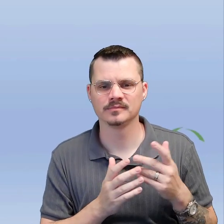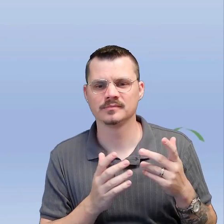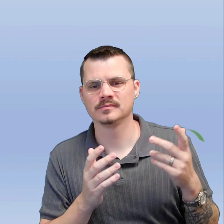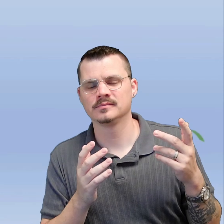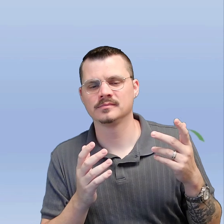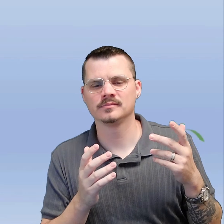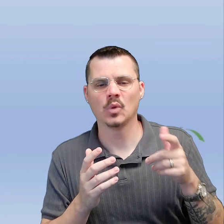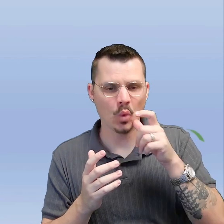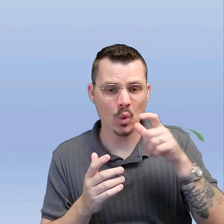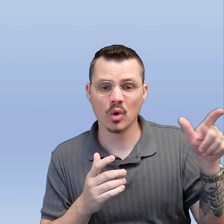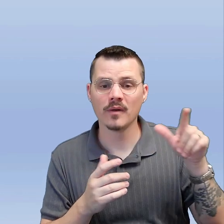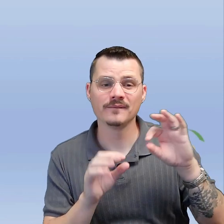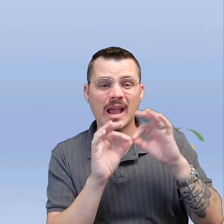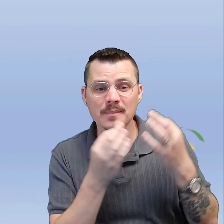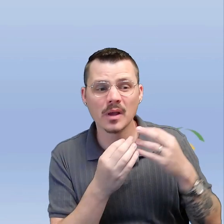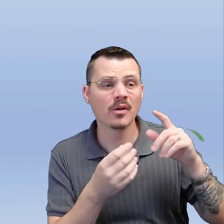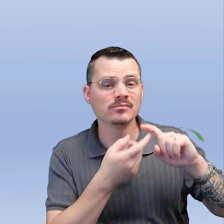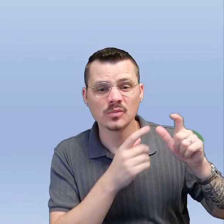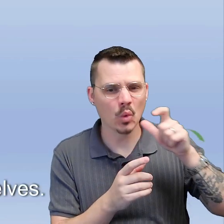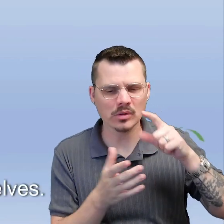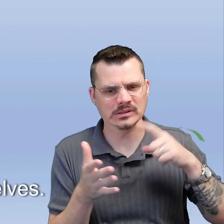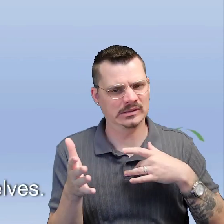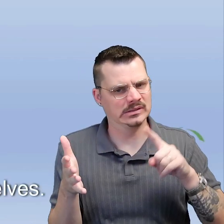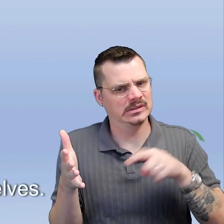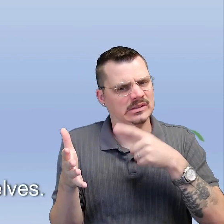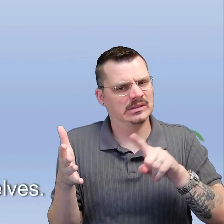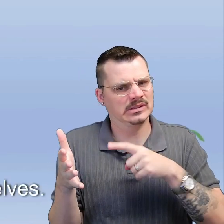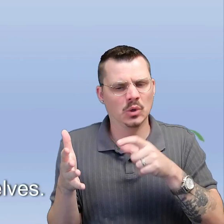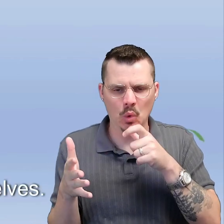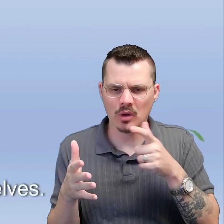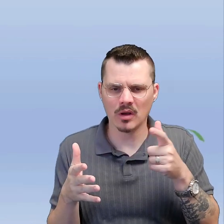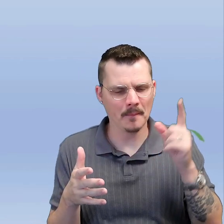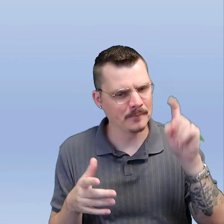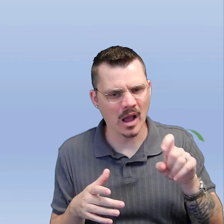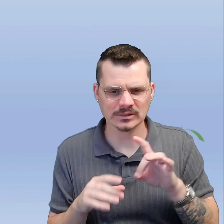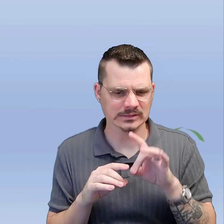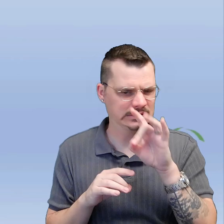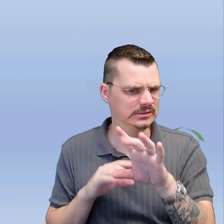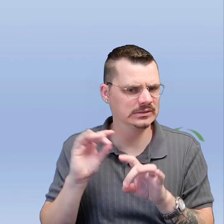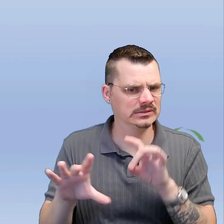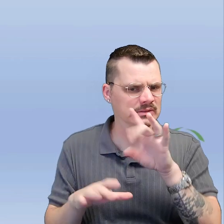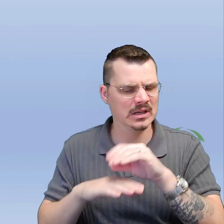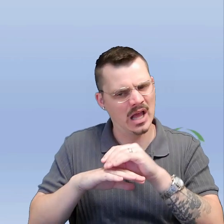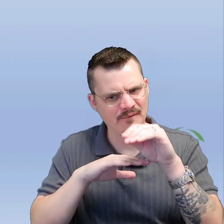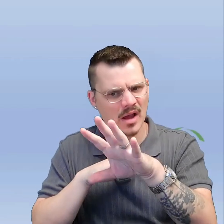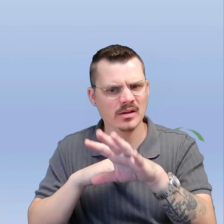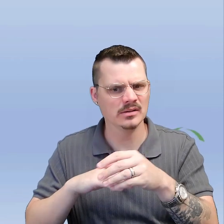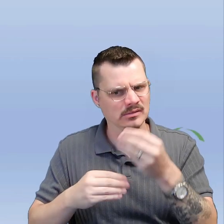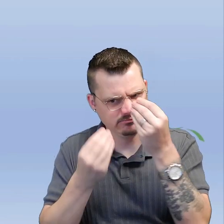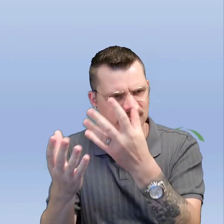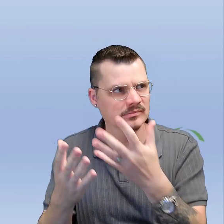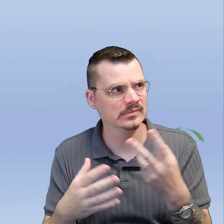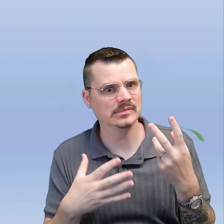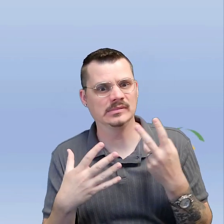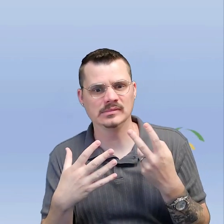Highly critical, significant others. Those people that cannot help themselves, they have to be giving advice and